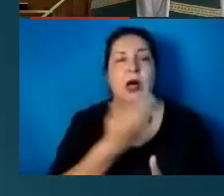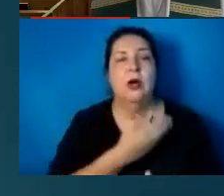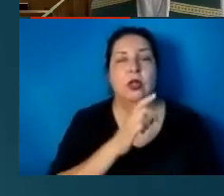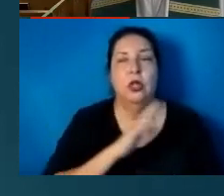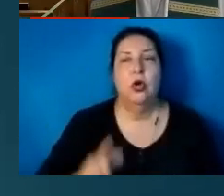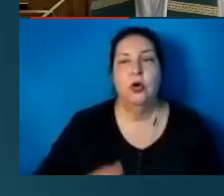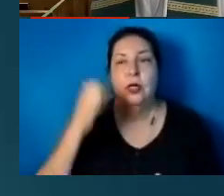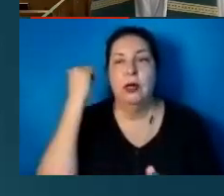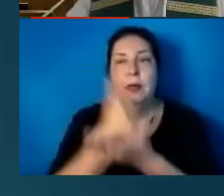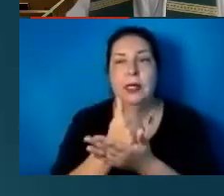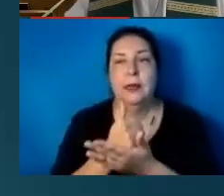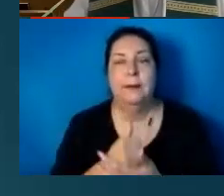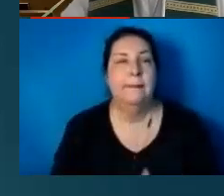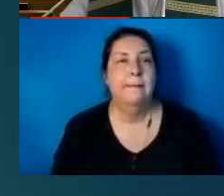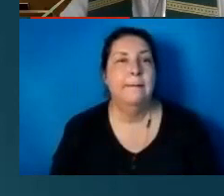Amen.